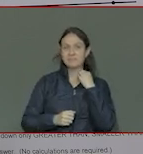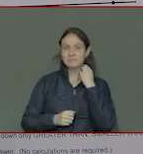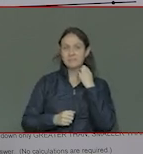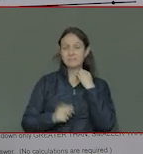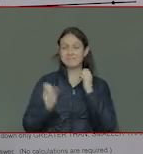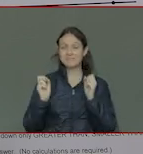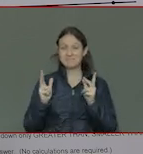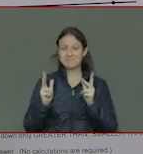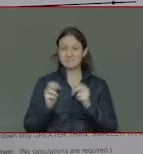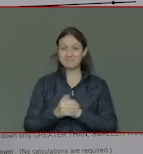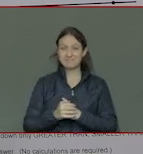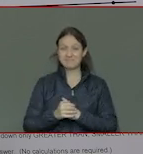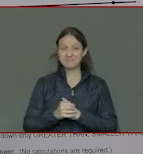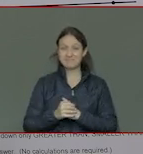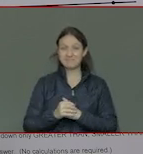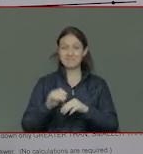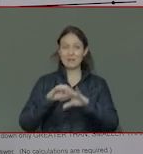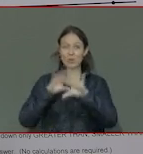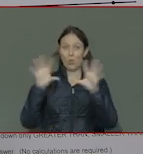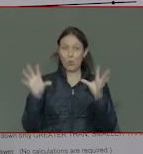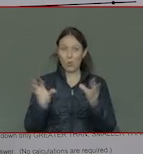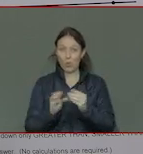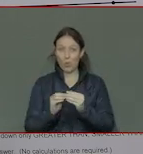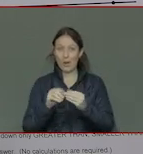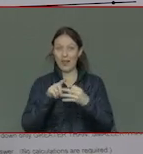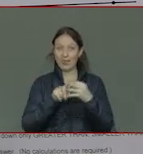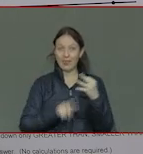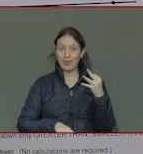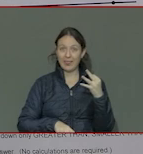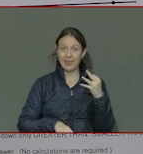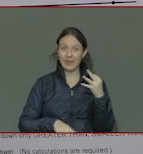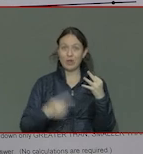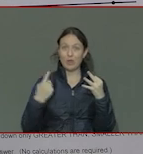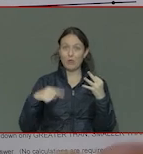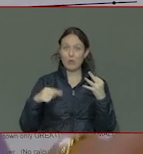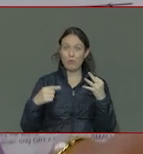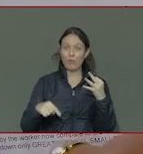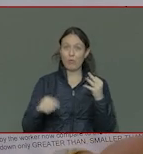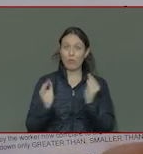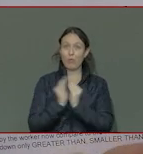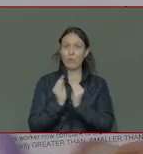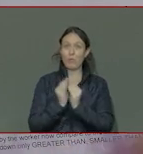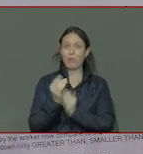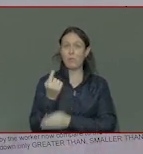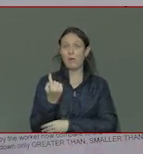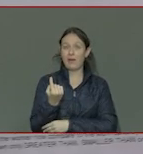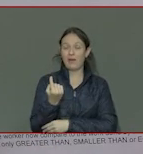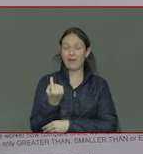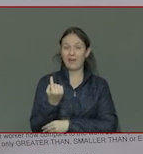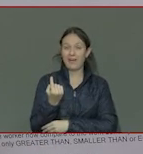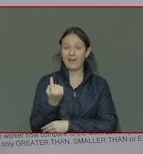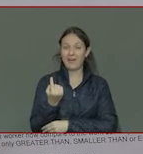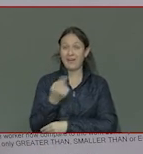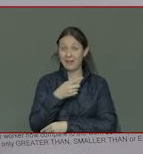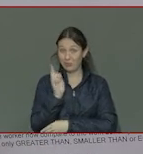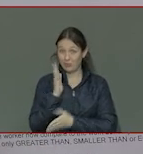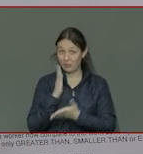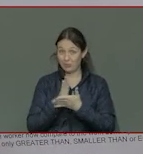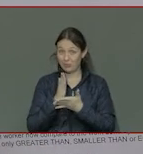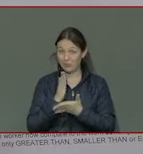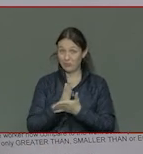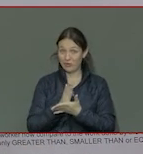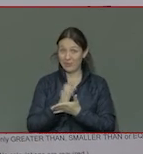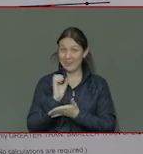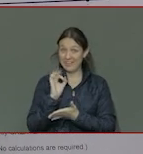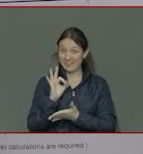Okay. All 3 must be there for 1 mark. Okay, so make sure when you use the